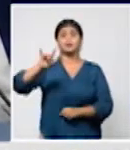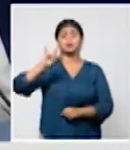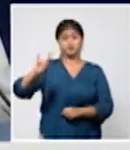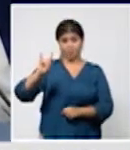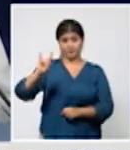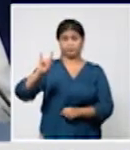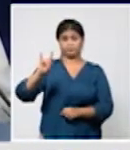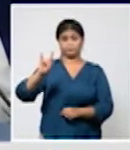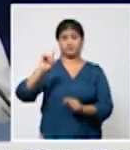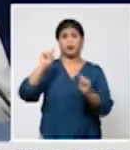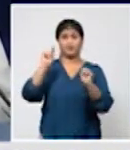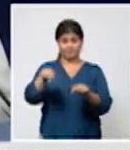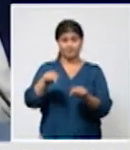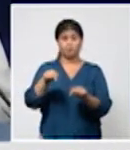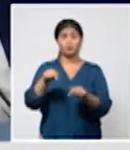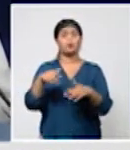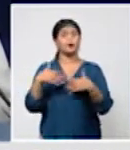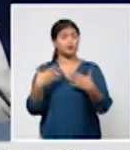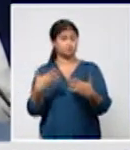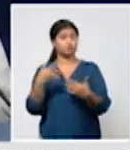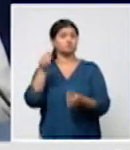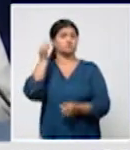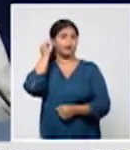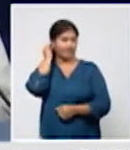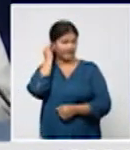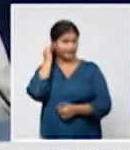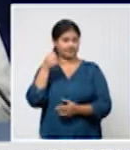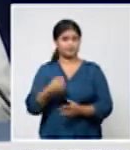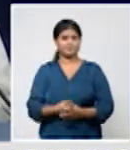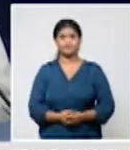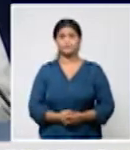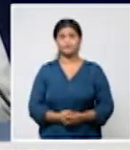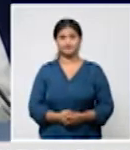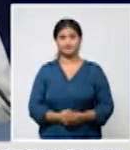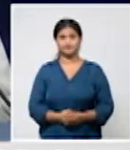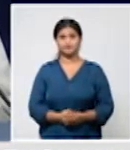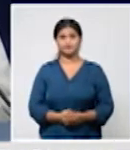infection increases. Of the 33 positive